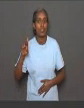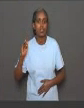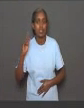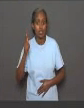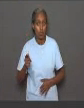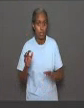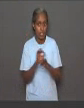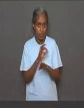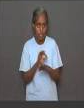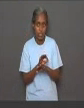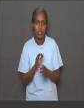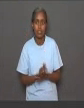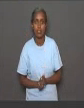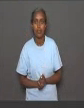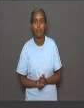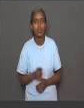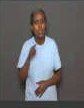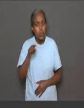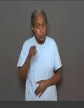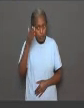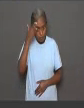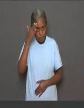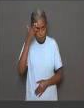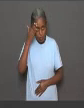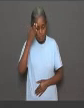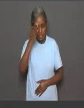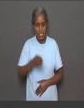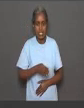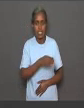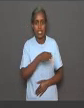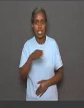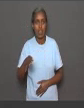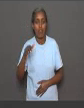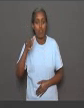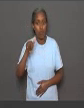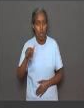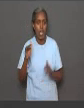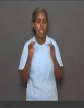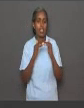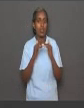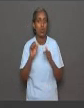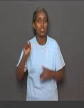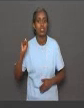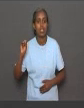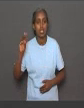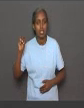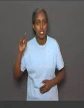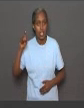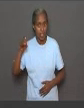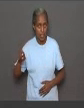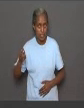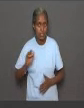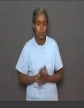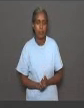functions. You know that the graph of y equals sine